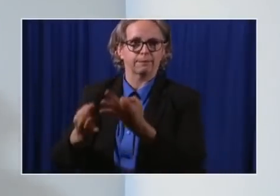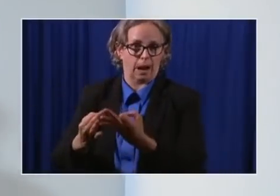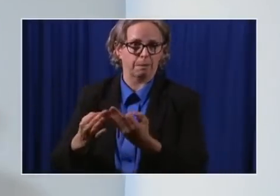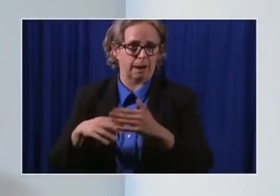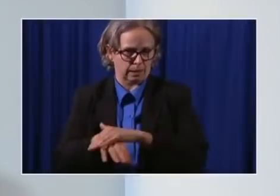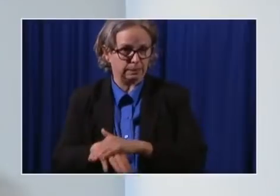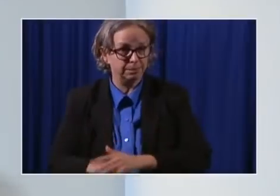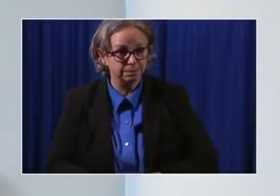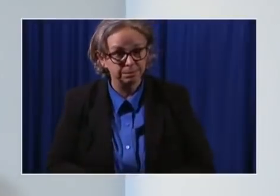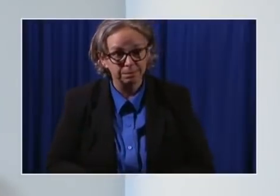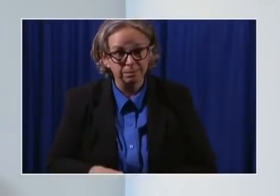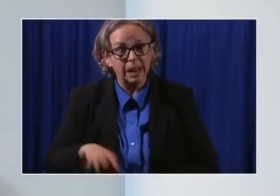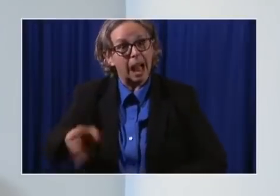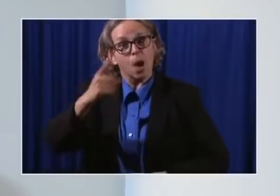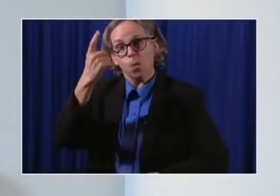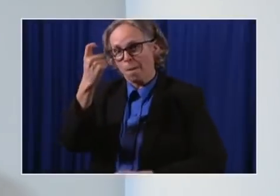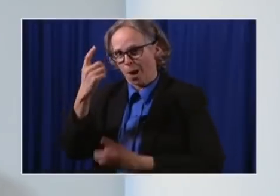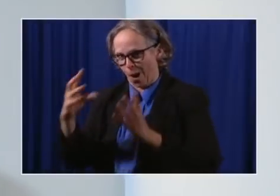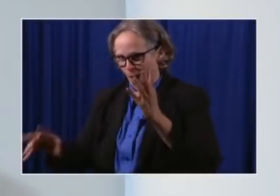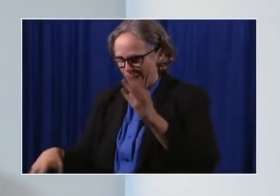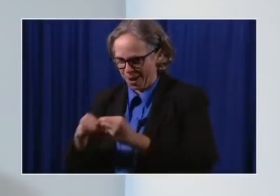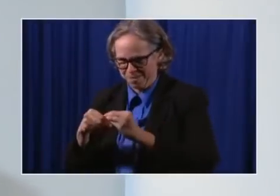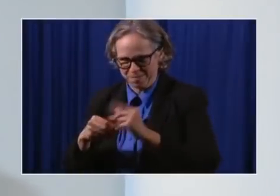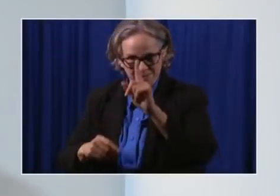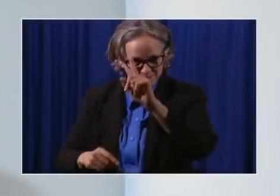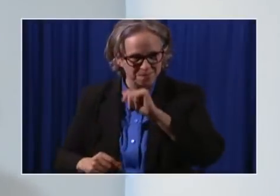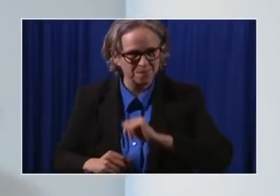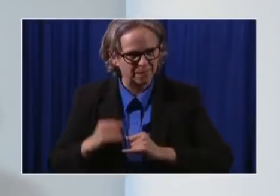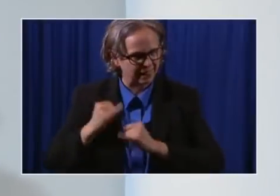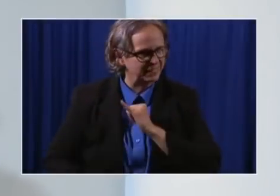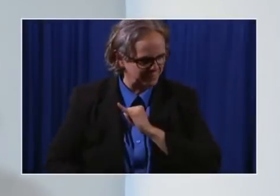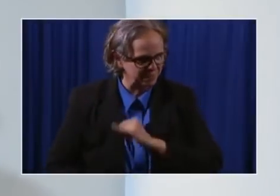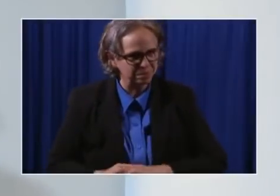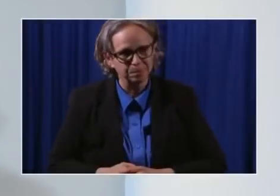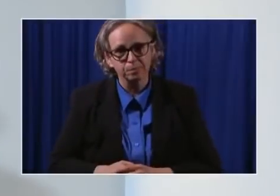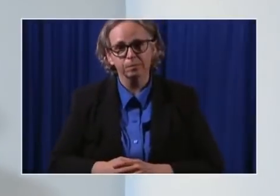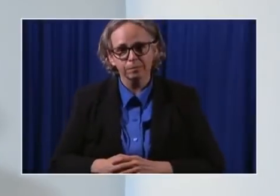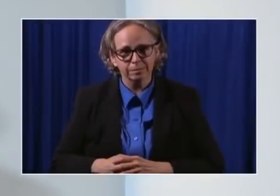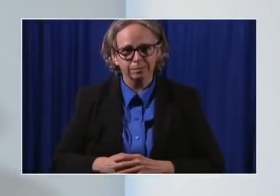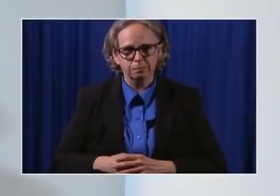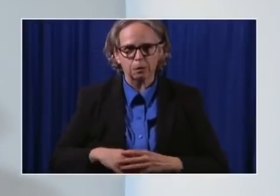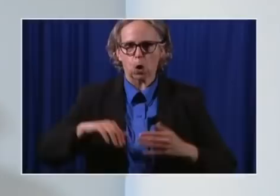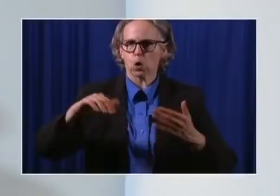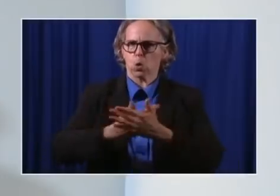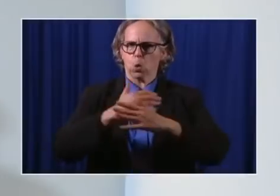And finally, we are putting forth an e-permitting system for